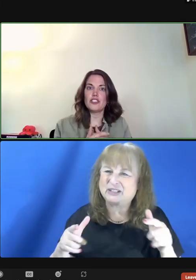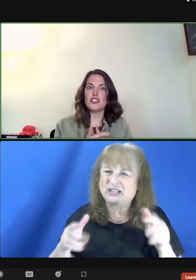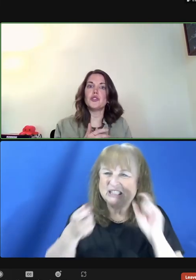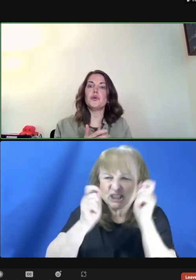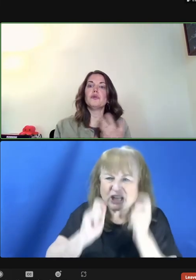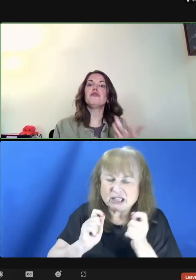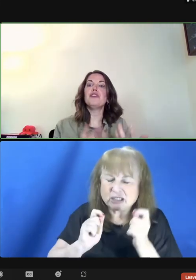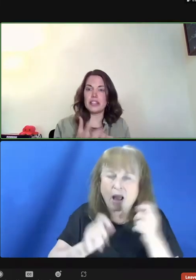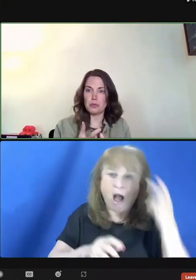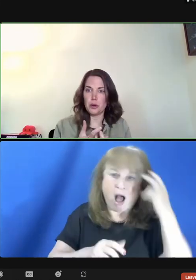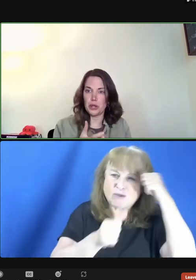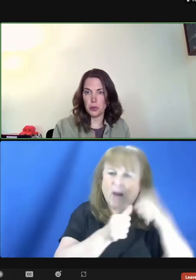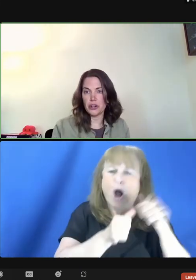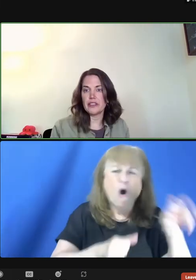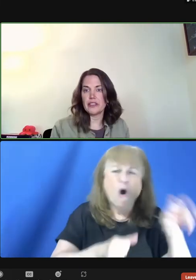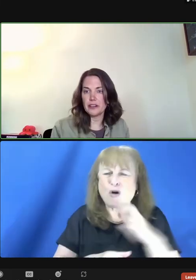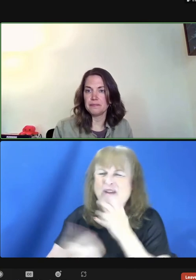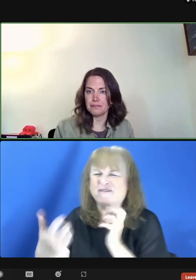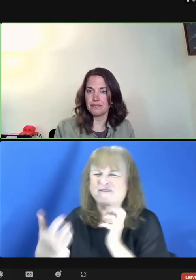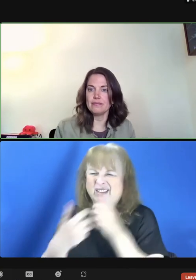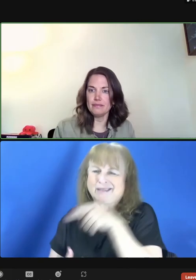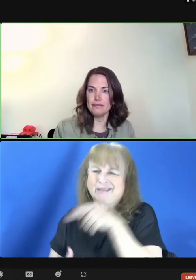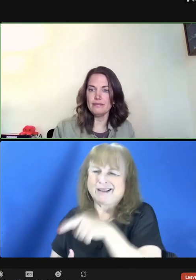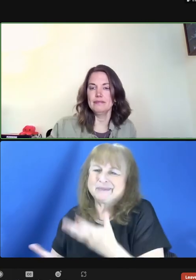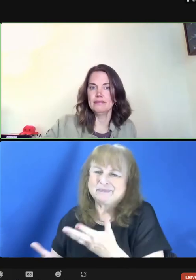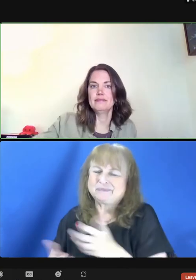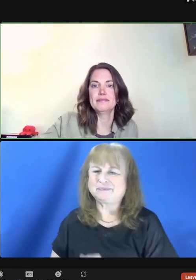moment to fit the appropriate word in there.